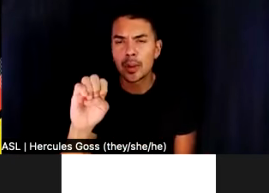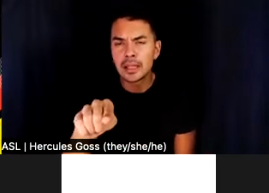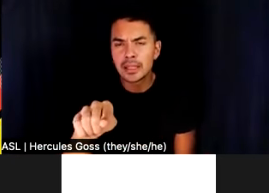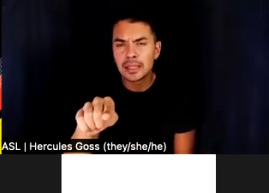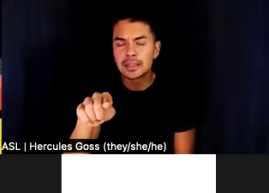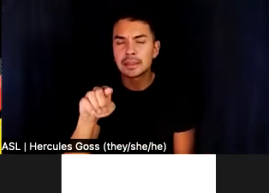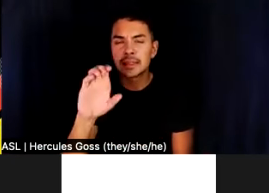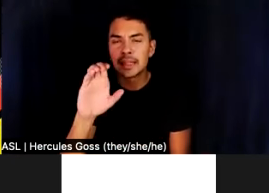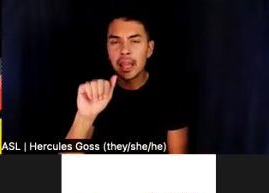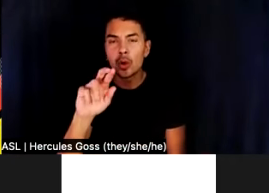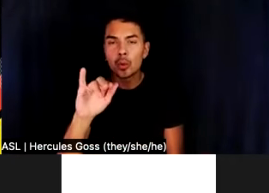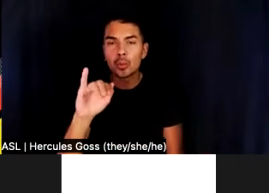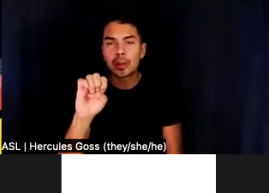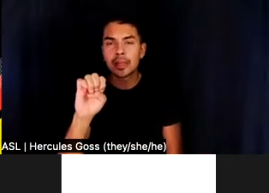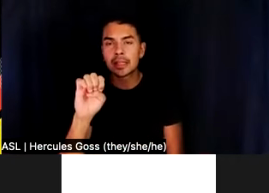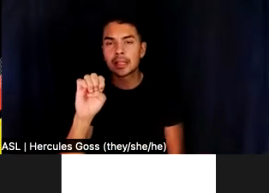question?